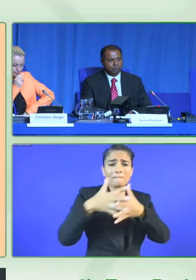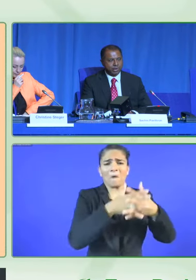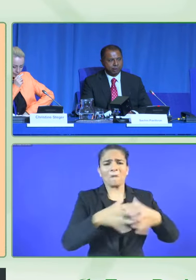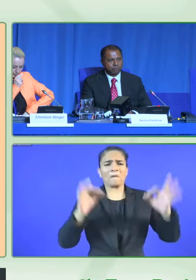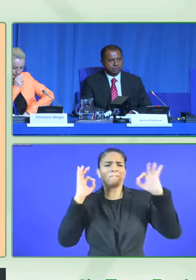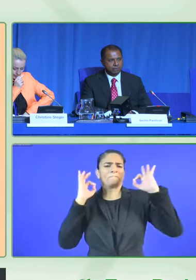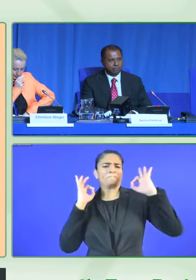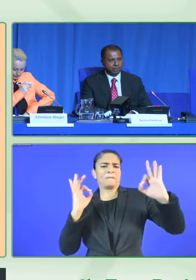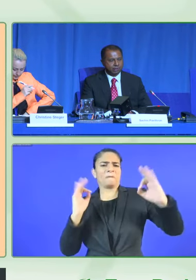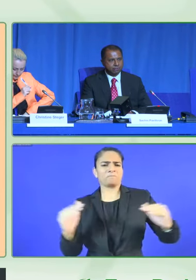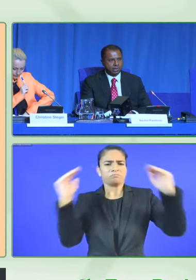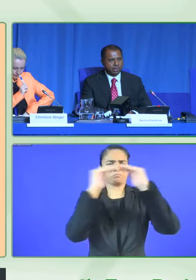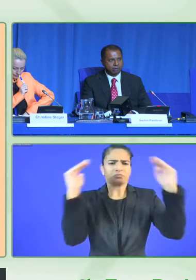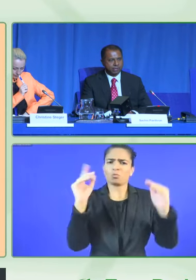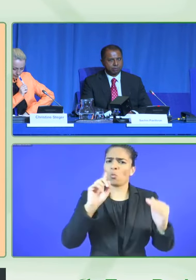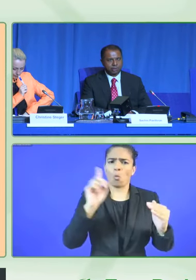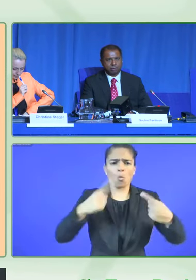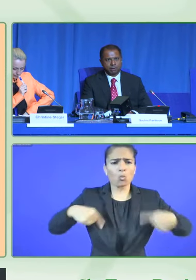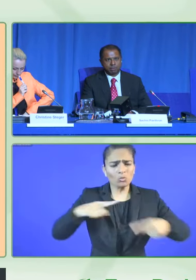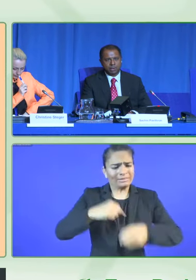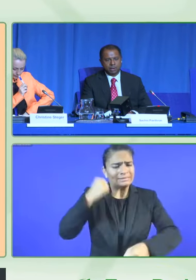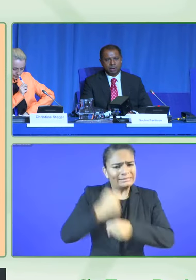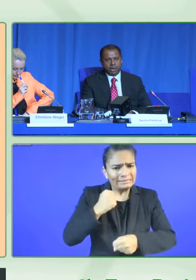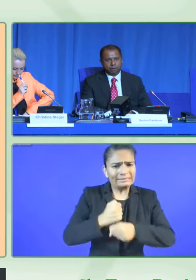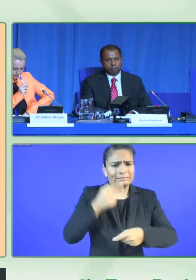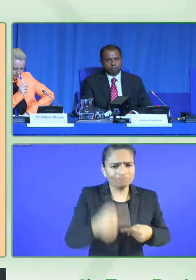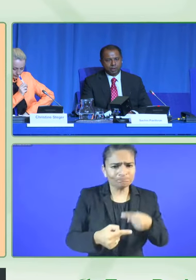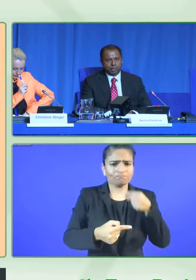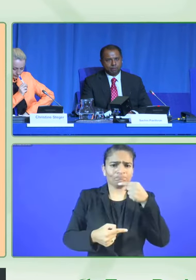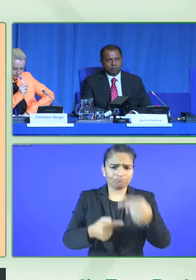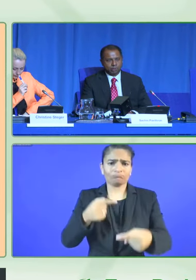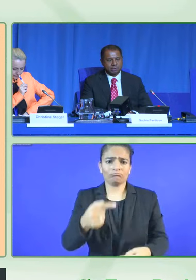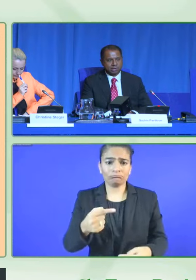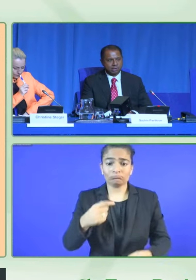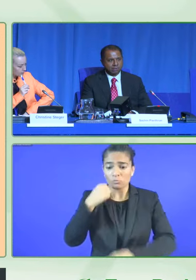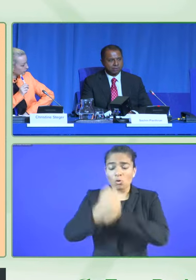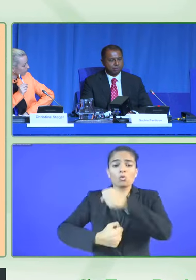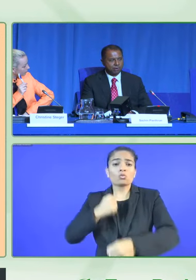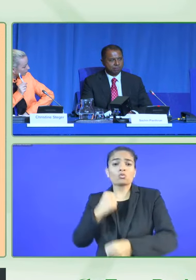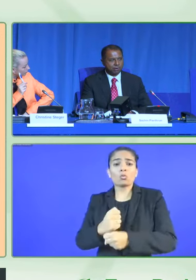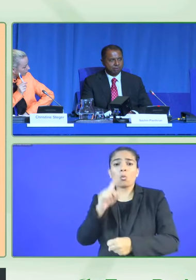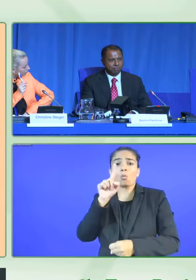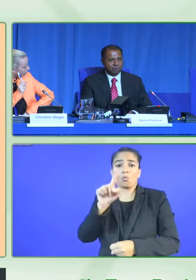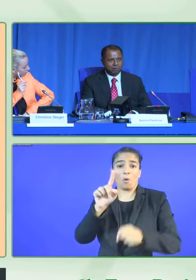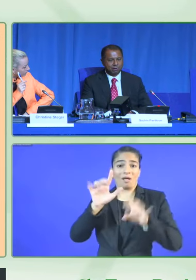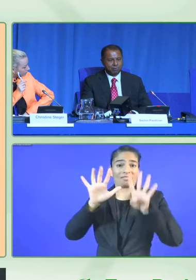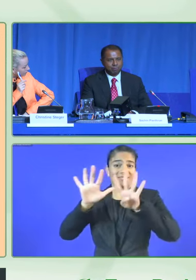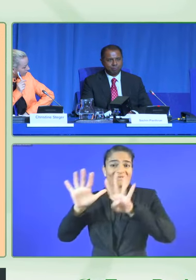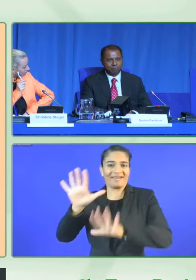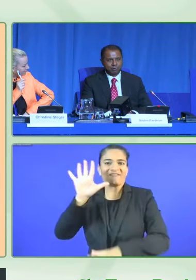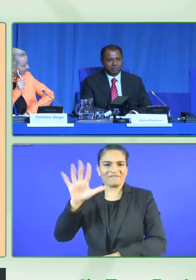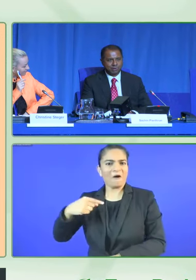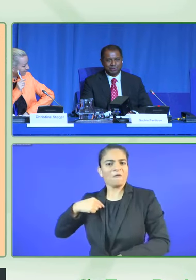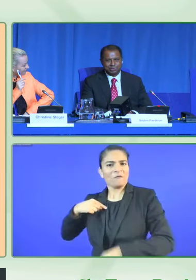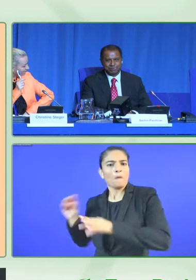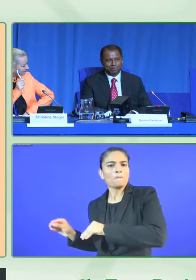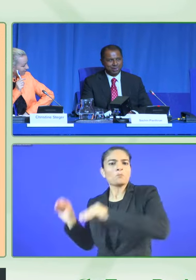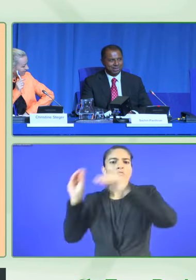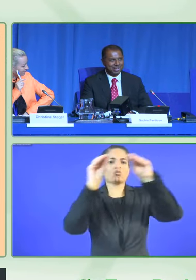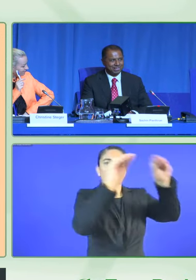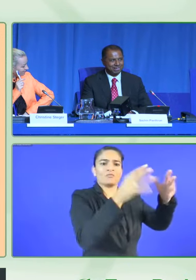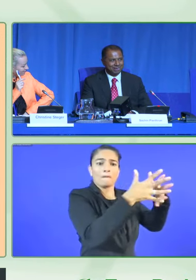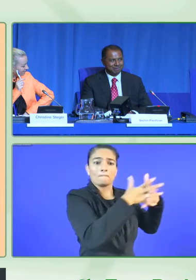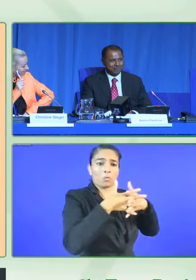accessibilities when I was living in Dubai. That's where I grew up. And when I came to the U.S., I thought this is perfect. Well, you know, we learned